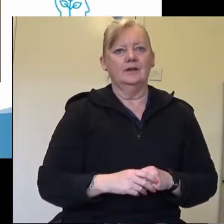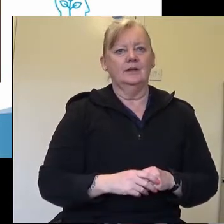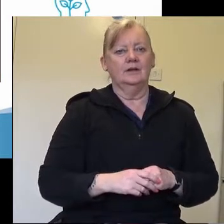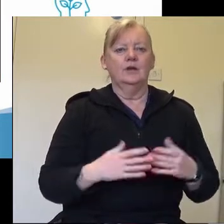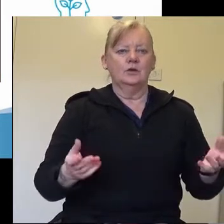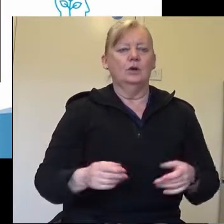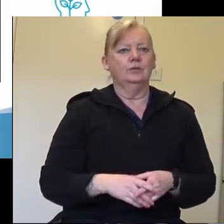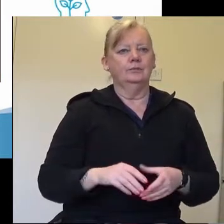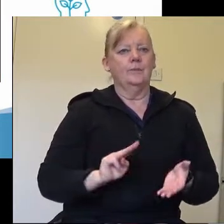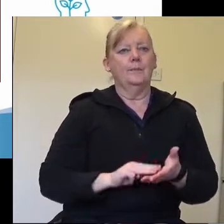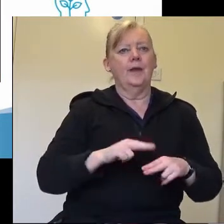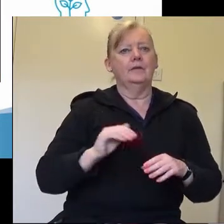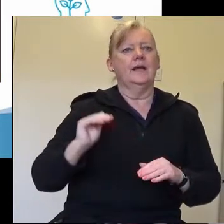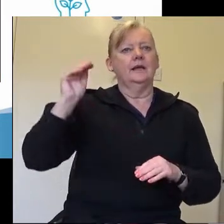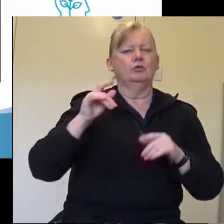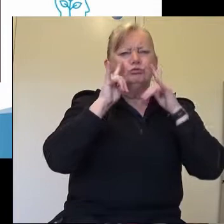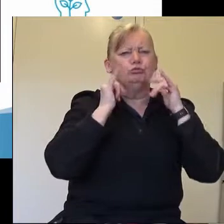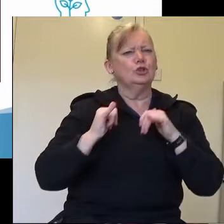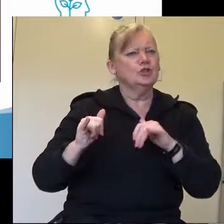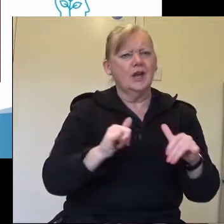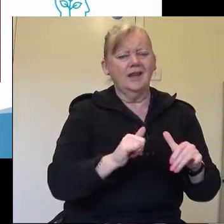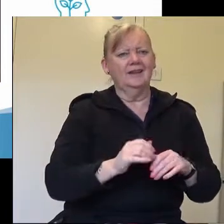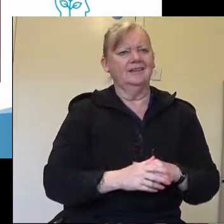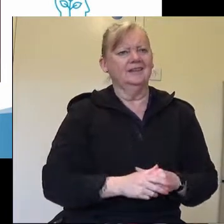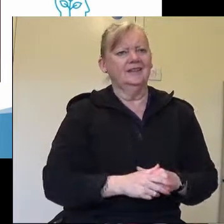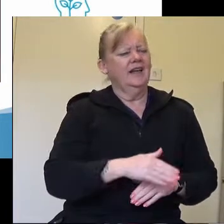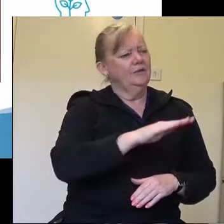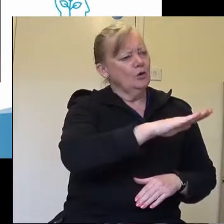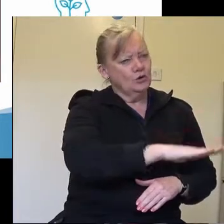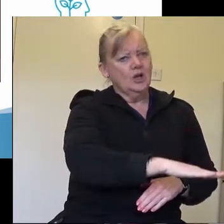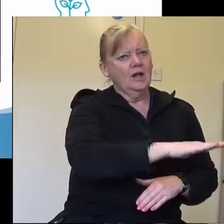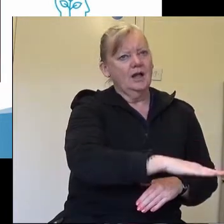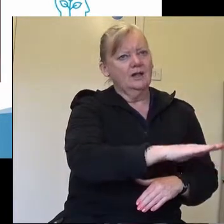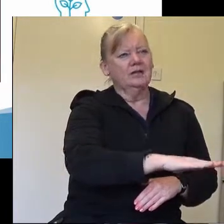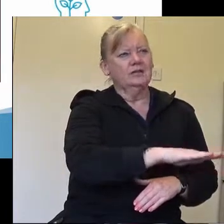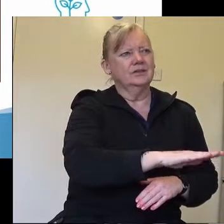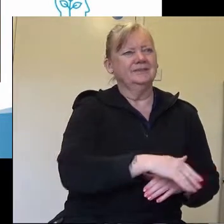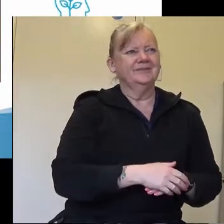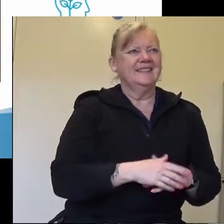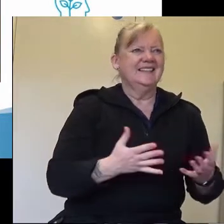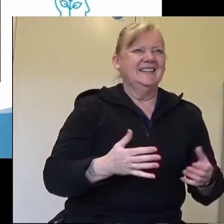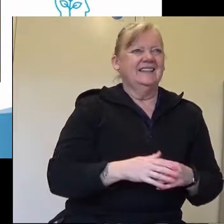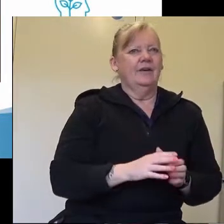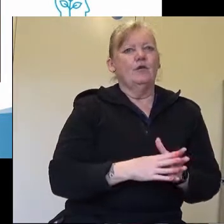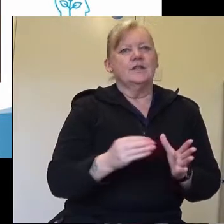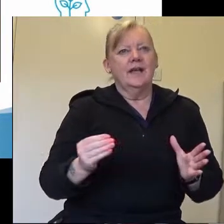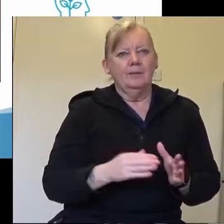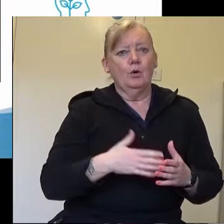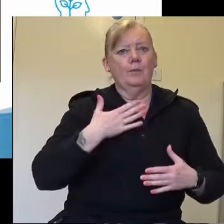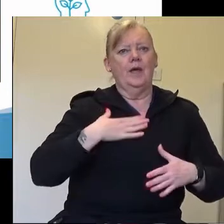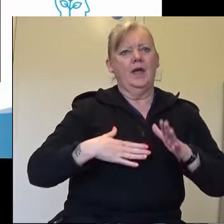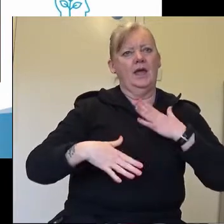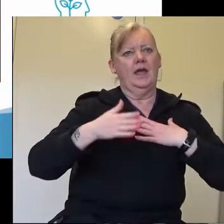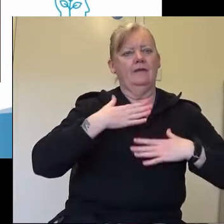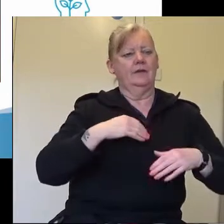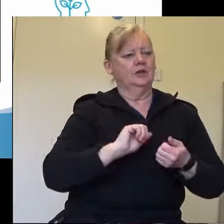So some indicators for online exploitation. It doesn't mean if your child is having any of these that is exploited,